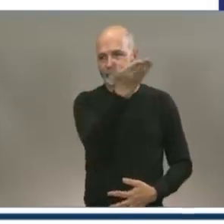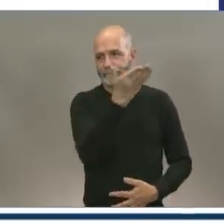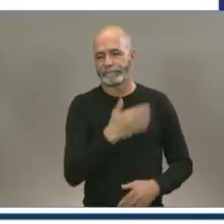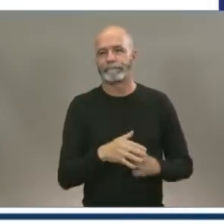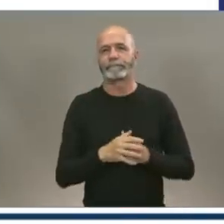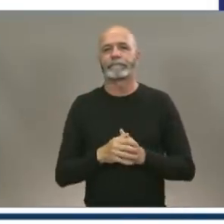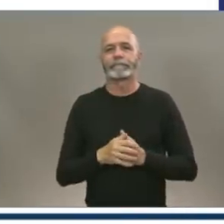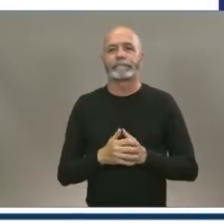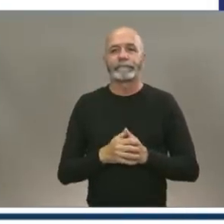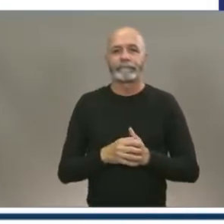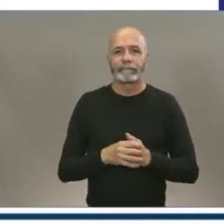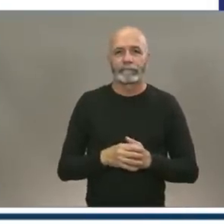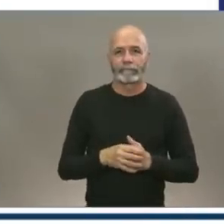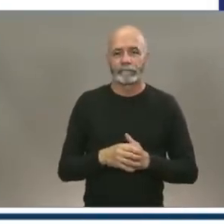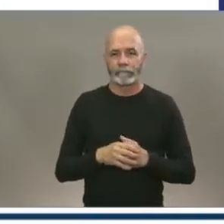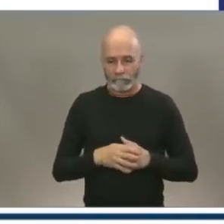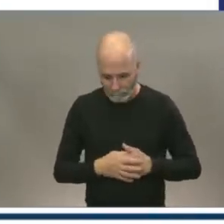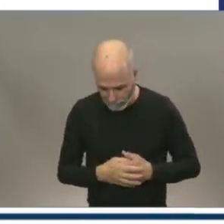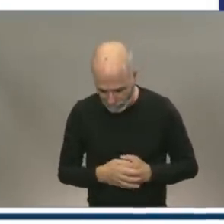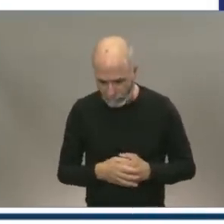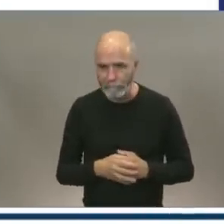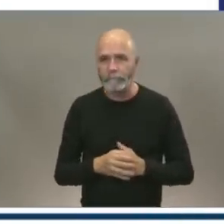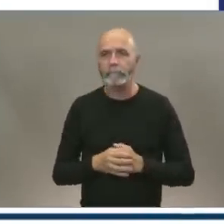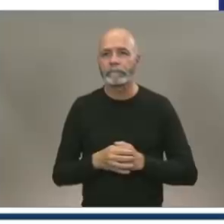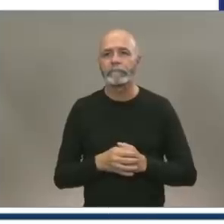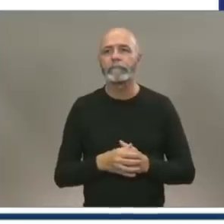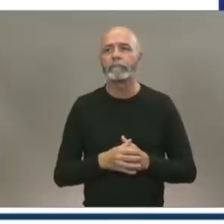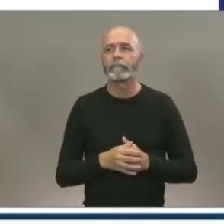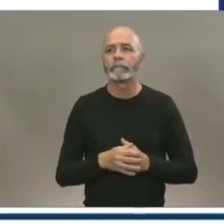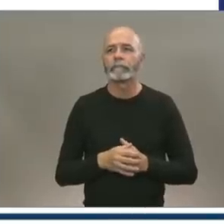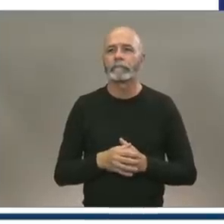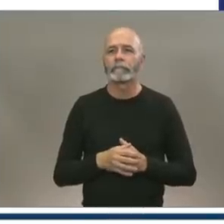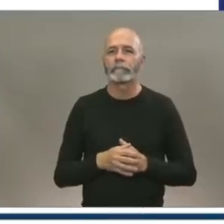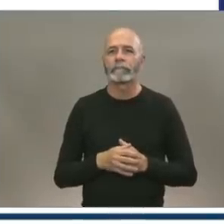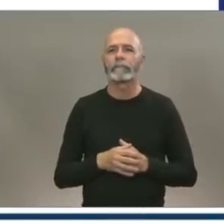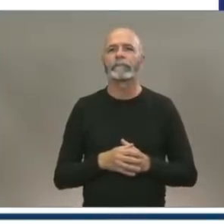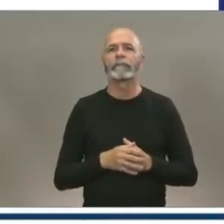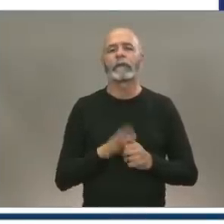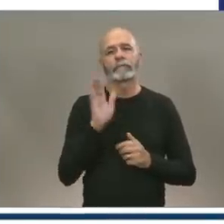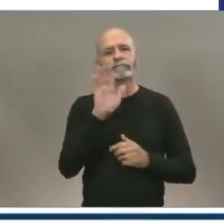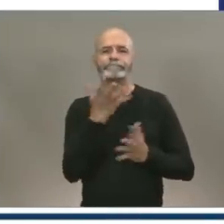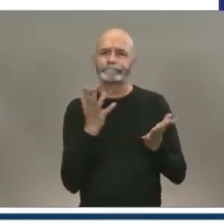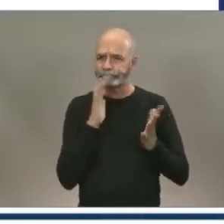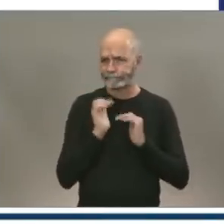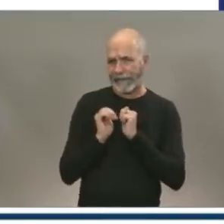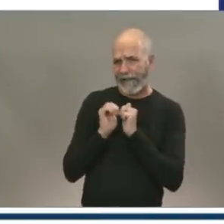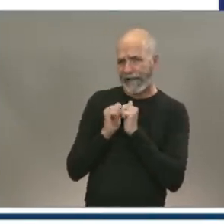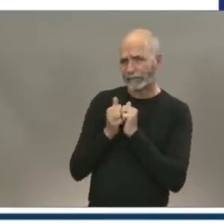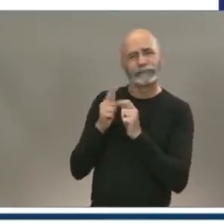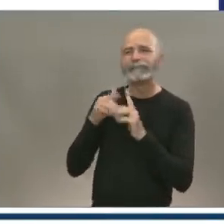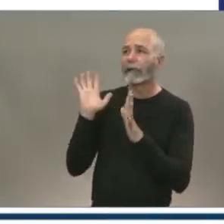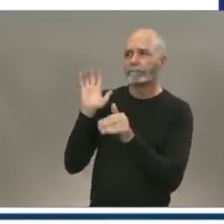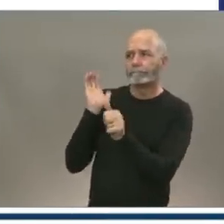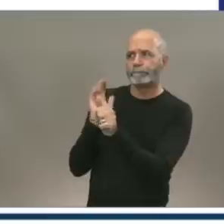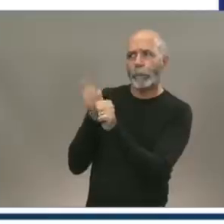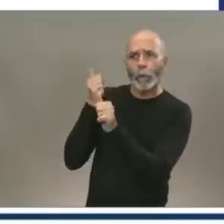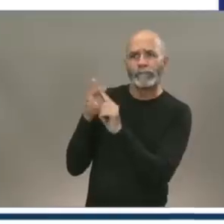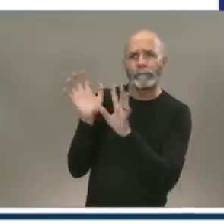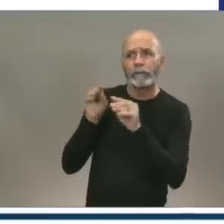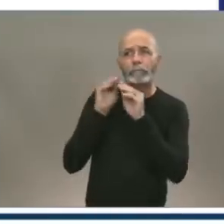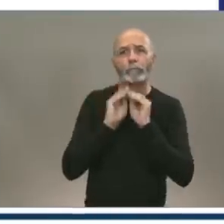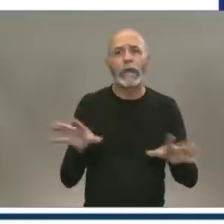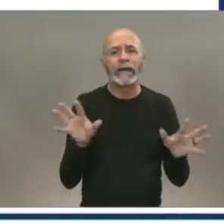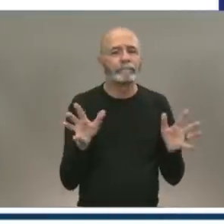Thank you. I wonder what is done to prevent further spread, especially in the north of the province,